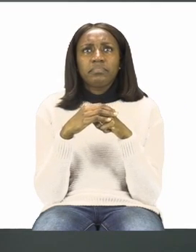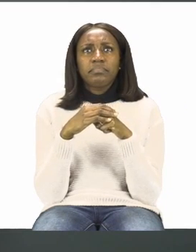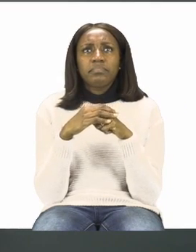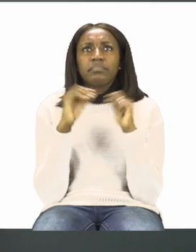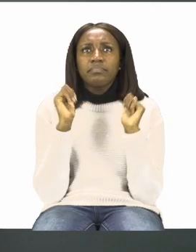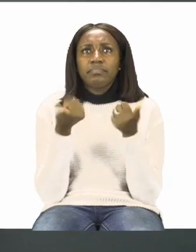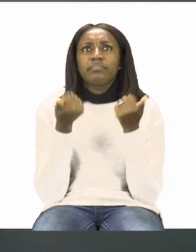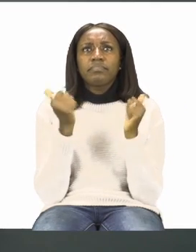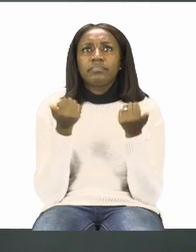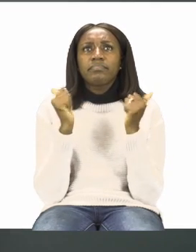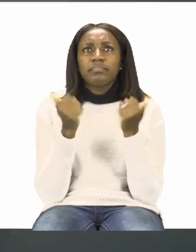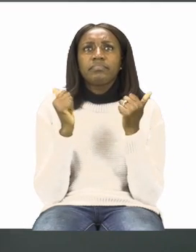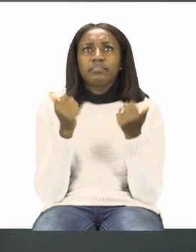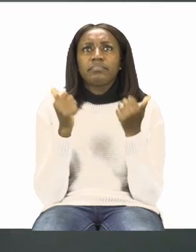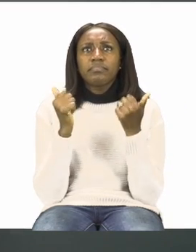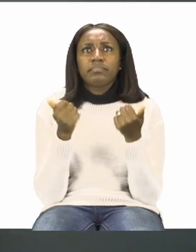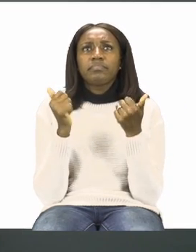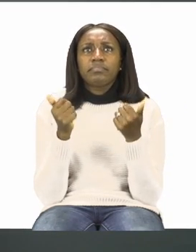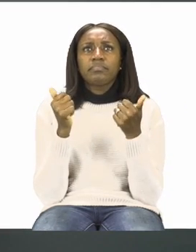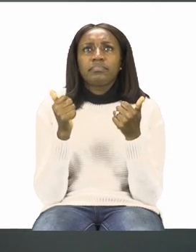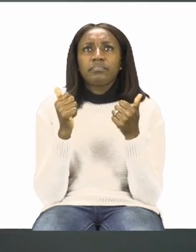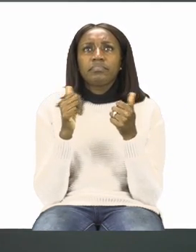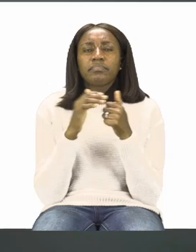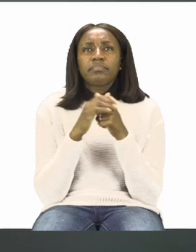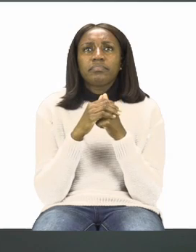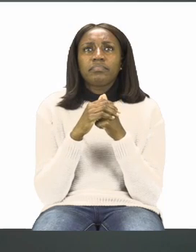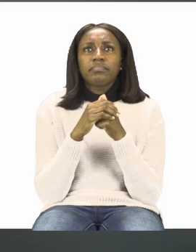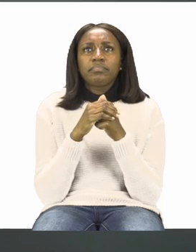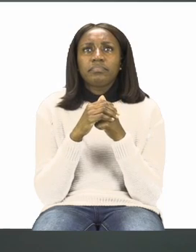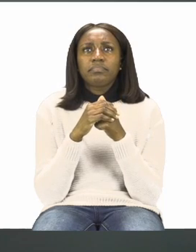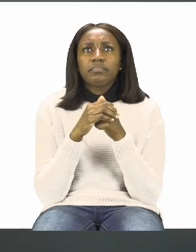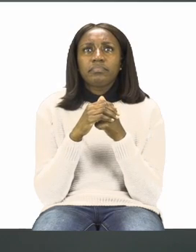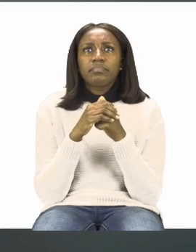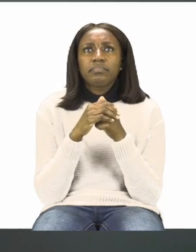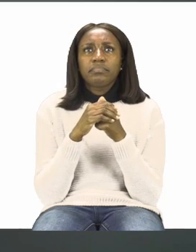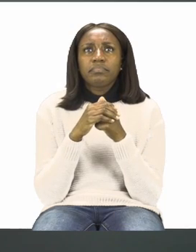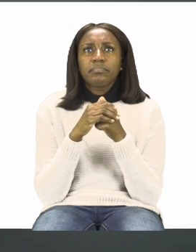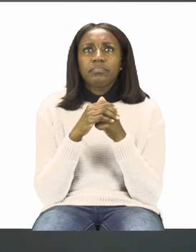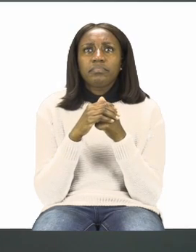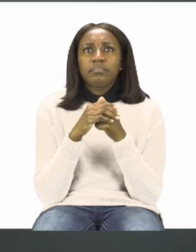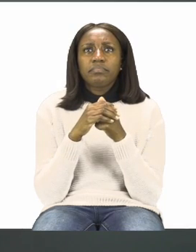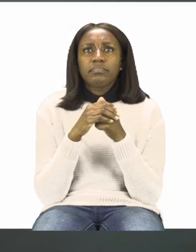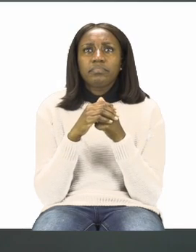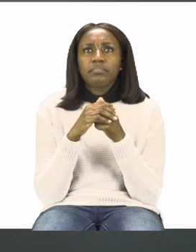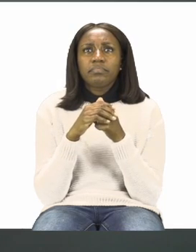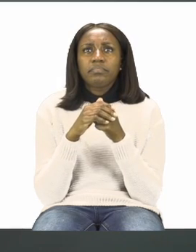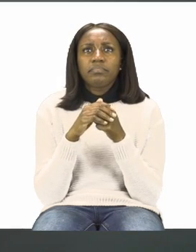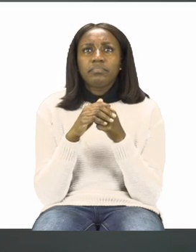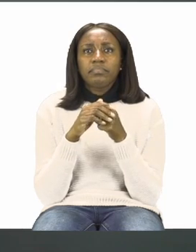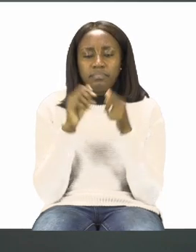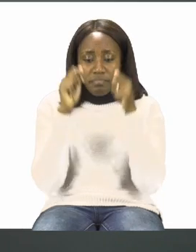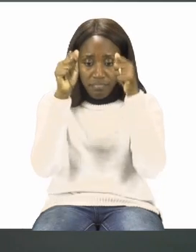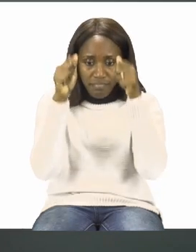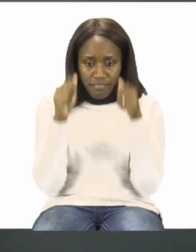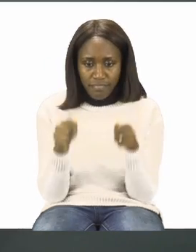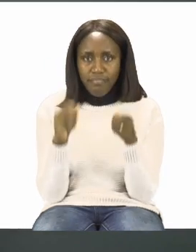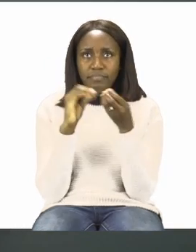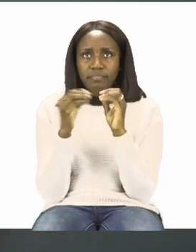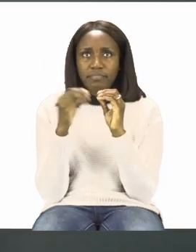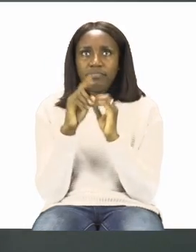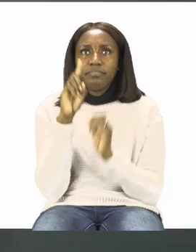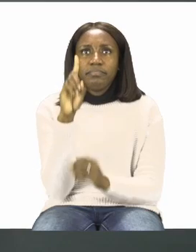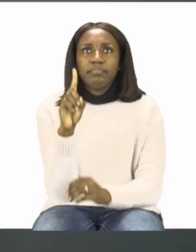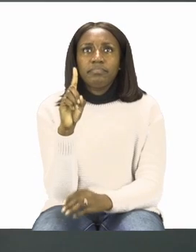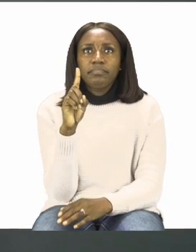Good job, everyone. We are going to paste it on the number 1 on our